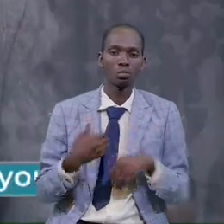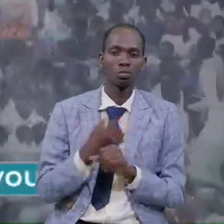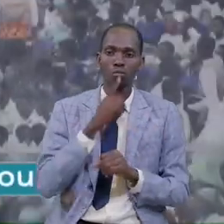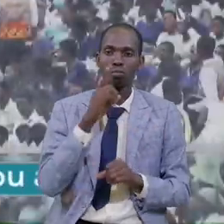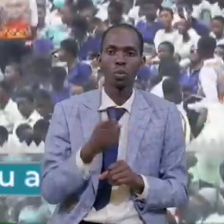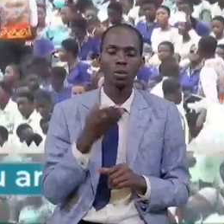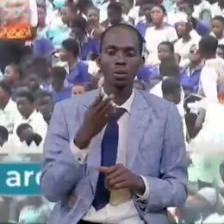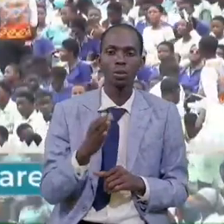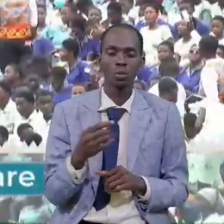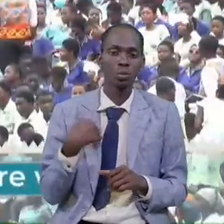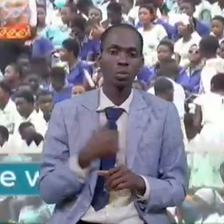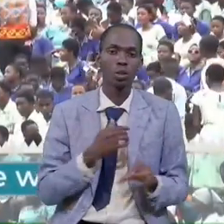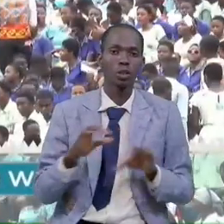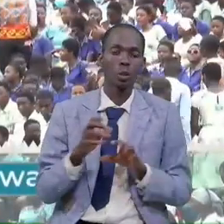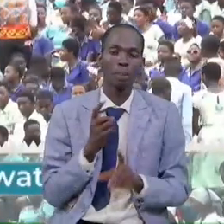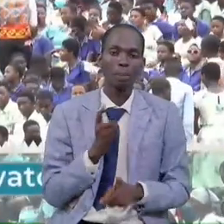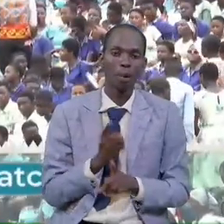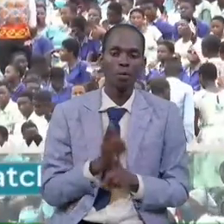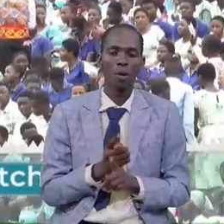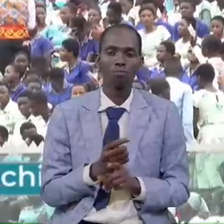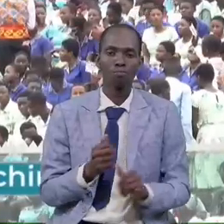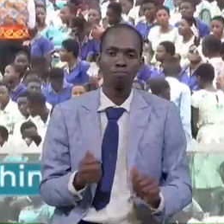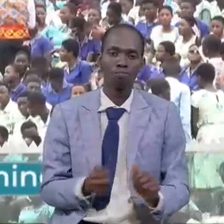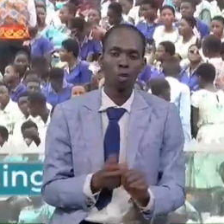place in all the schools.